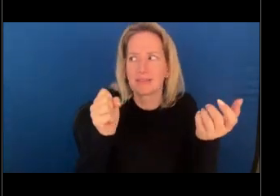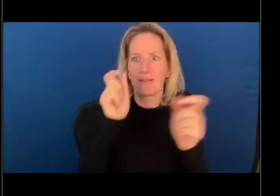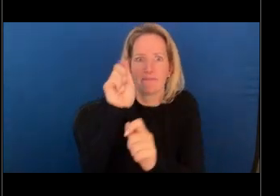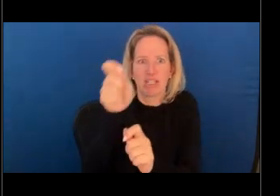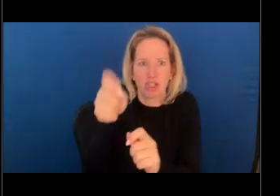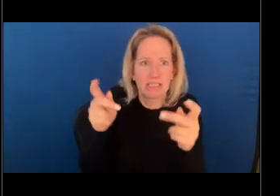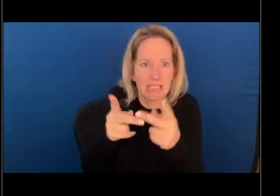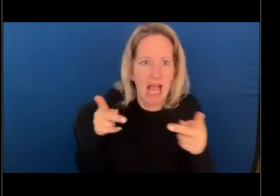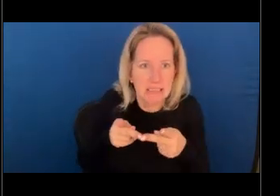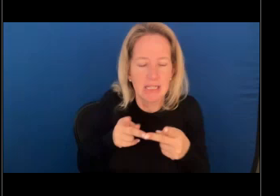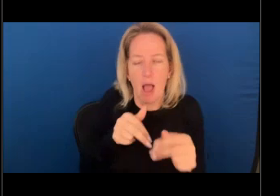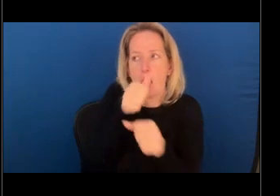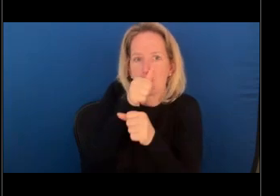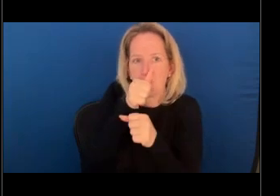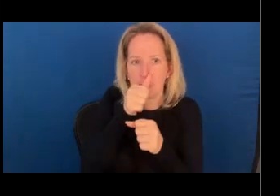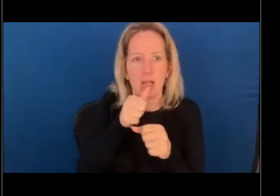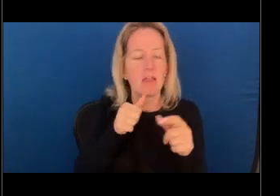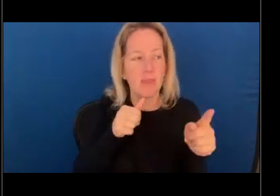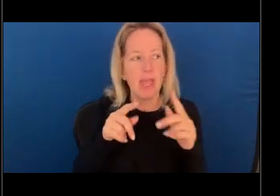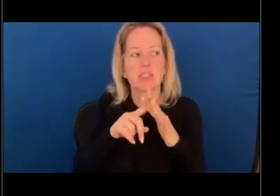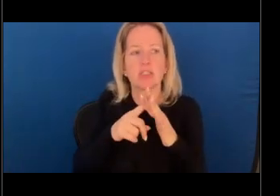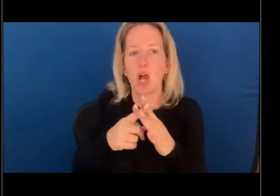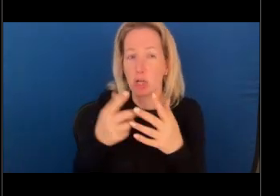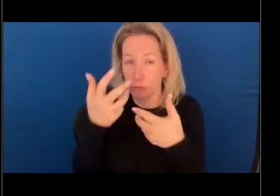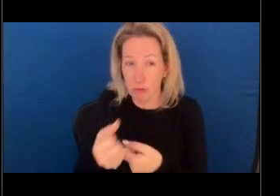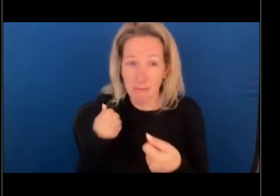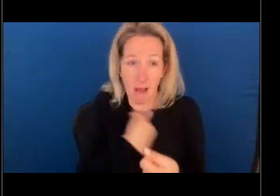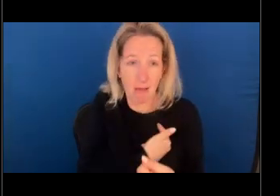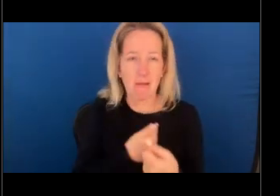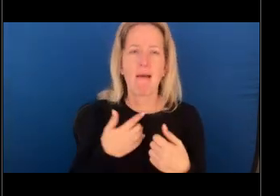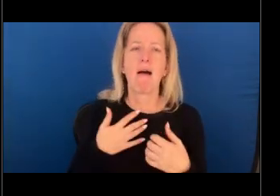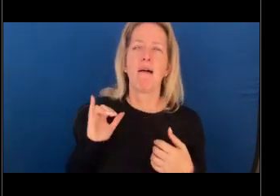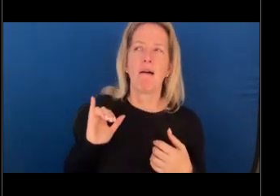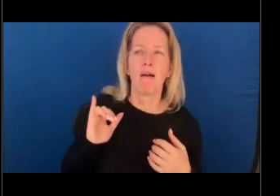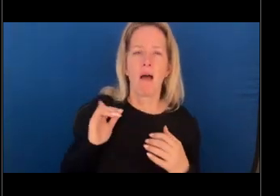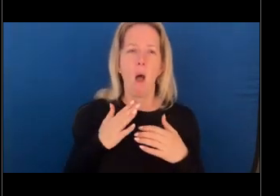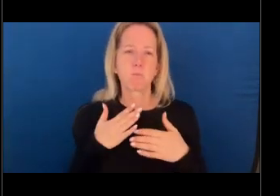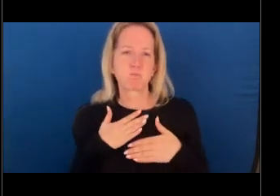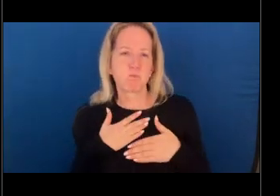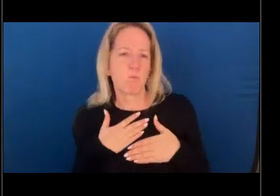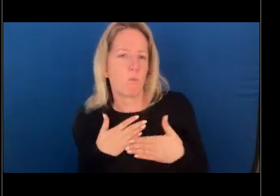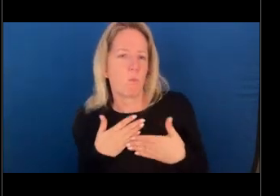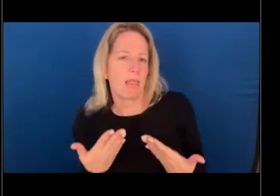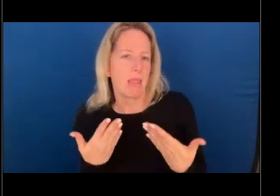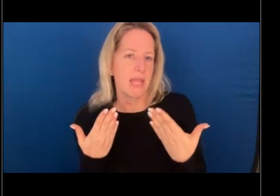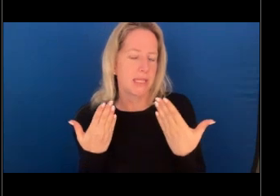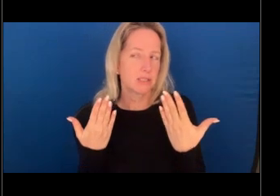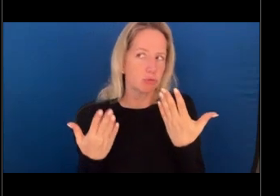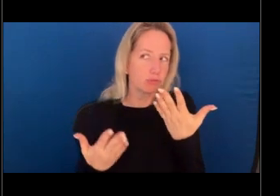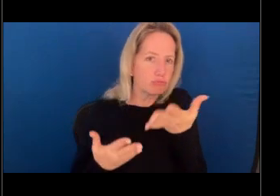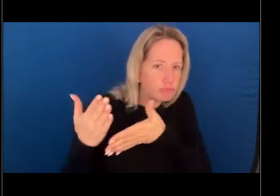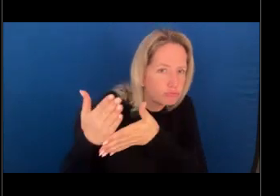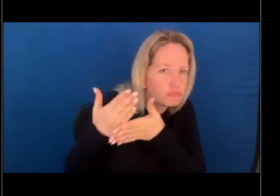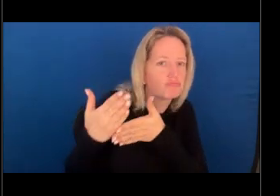thanks to that in-person engagement and that, going out in person on the fishing vessels, that's how we've been able to build that trust.